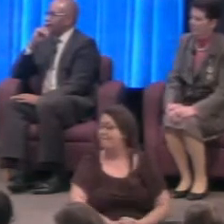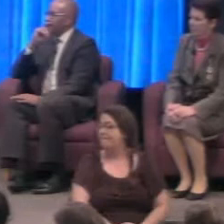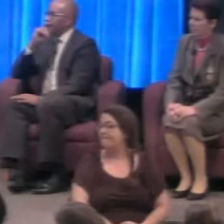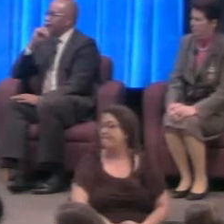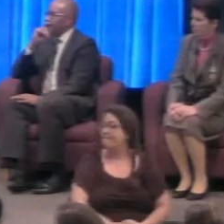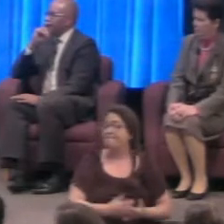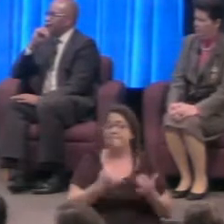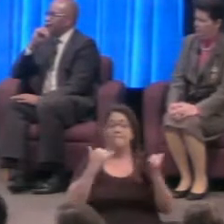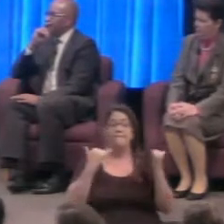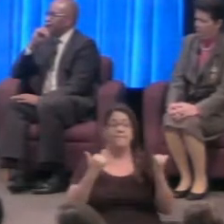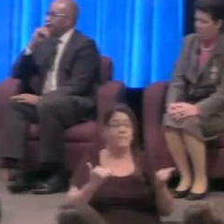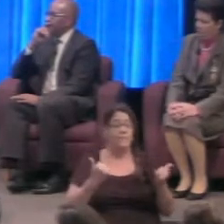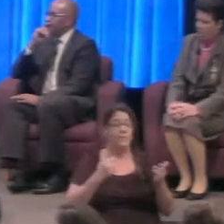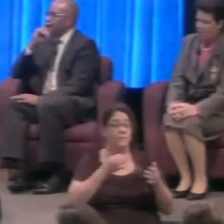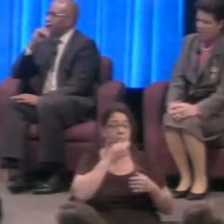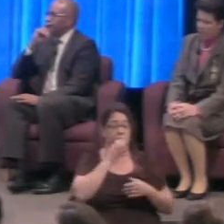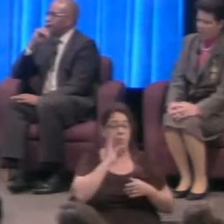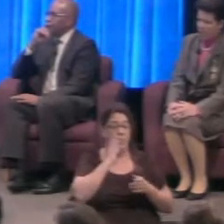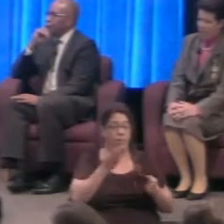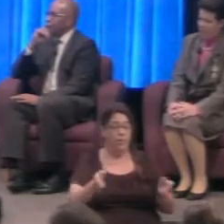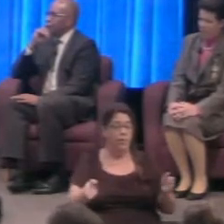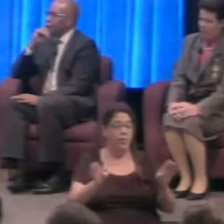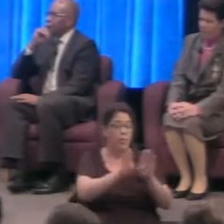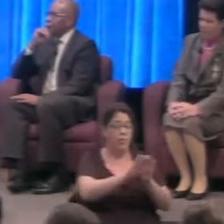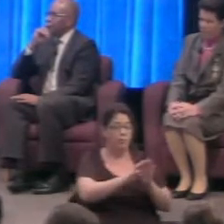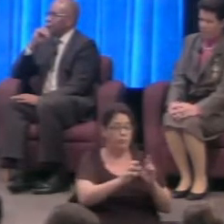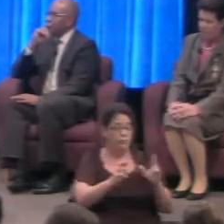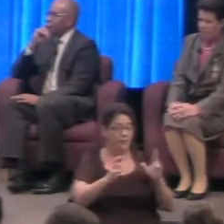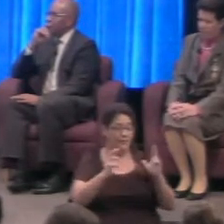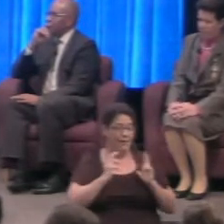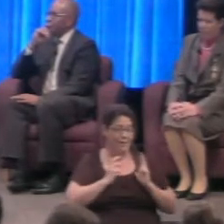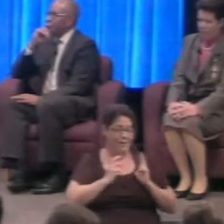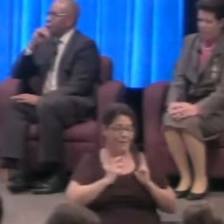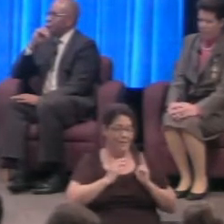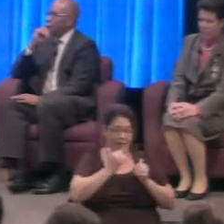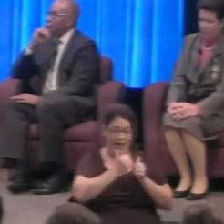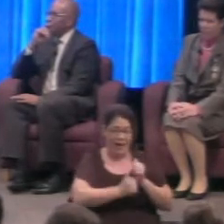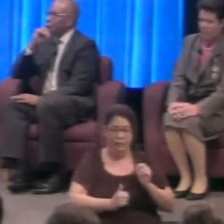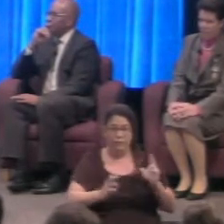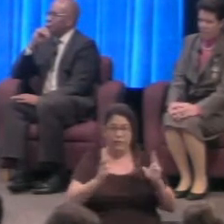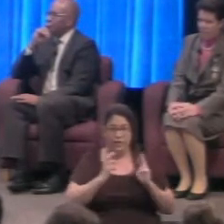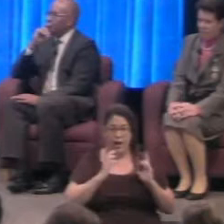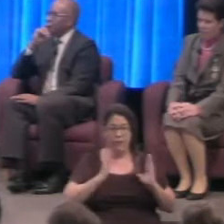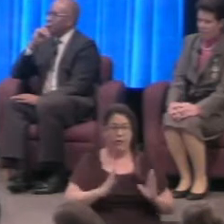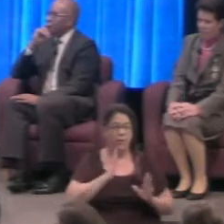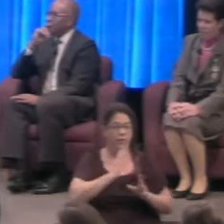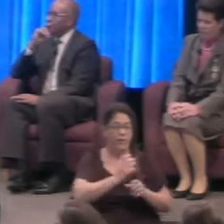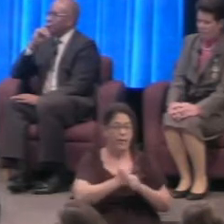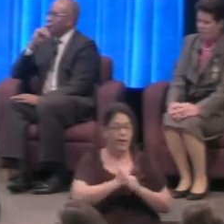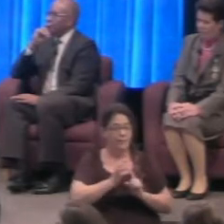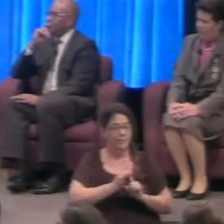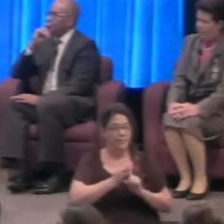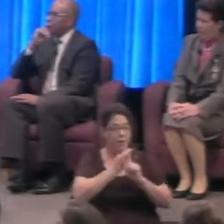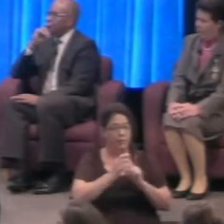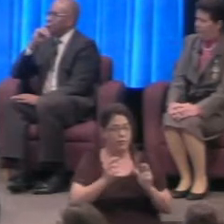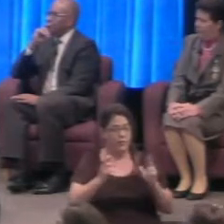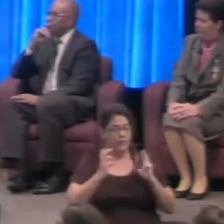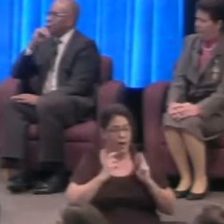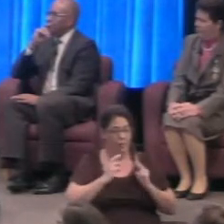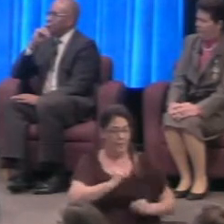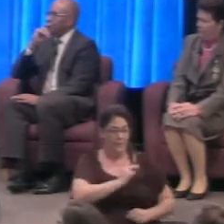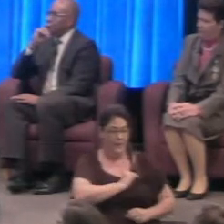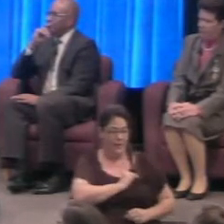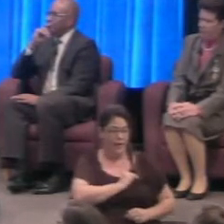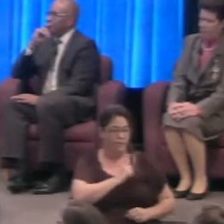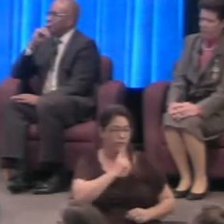Now we're coming to a close in Ms. Miller's career, and upon retirement, every retiree receives a special retirement pin as a memento of